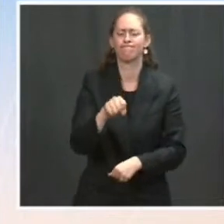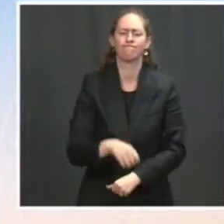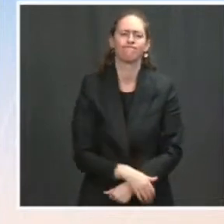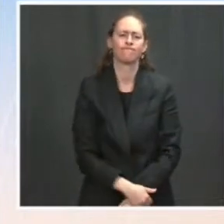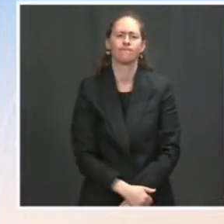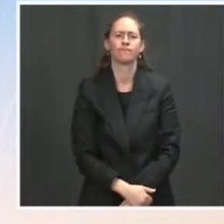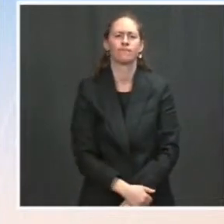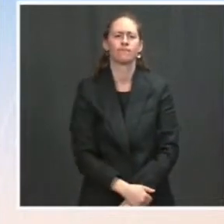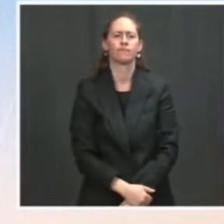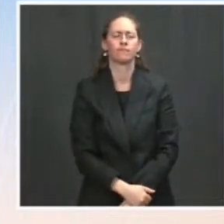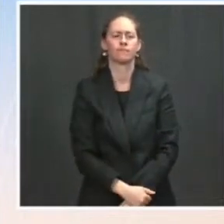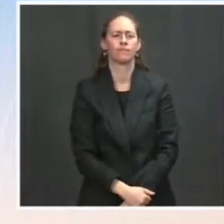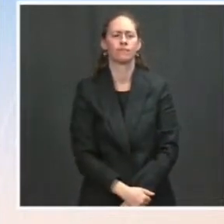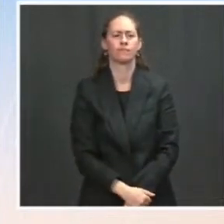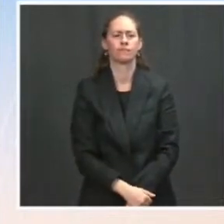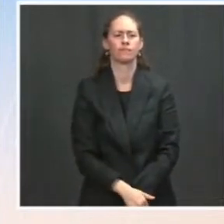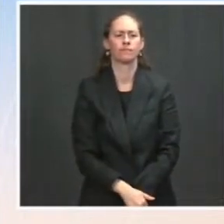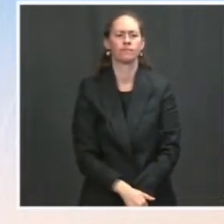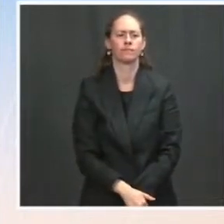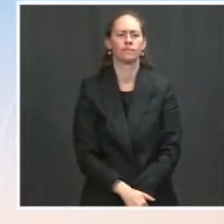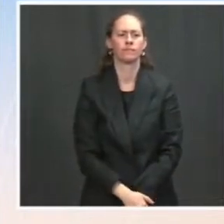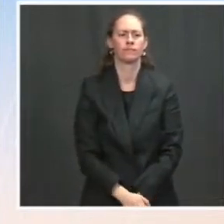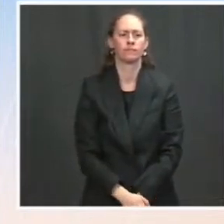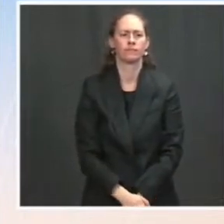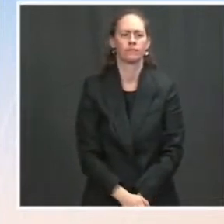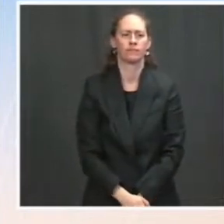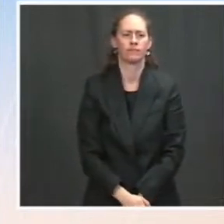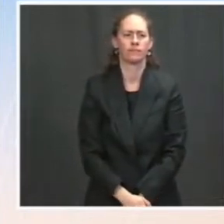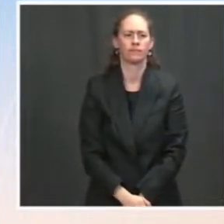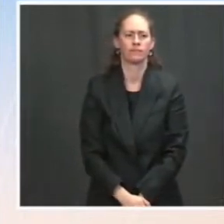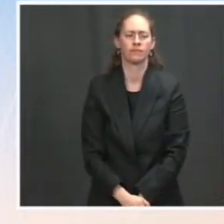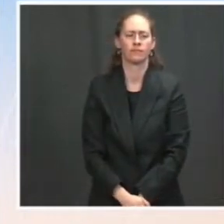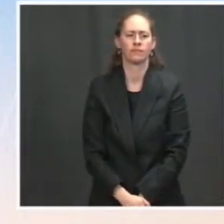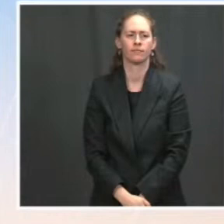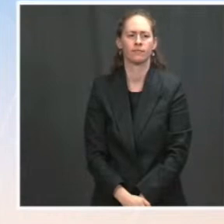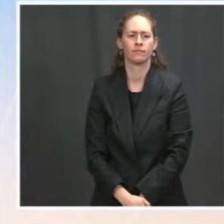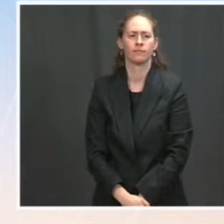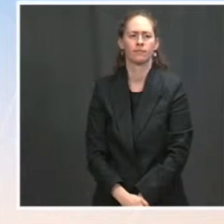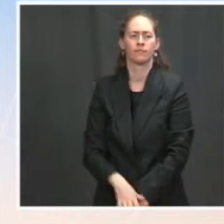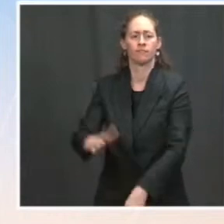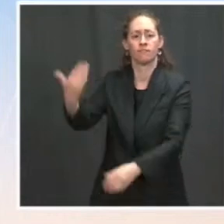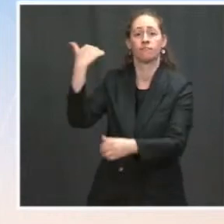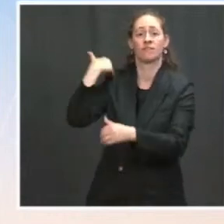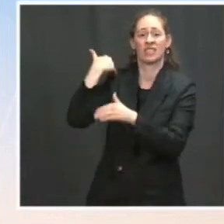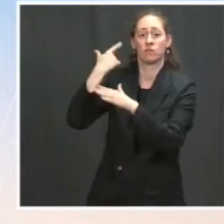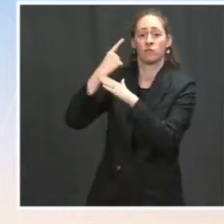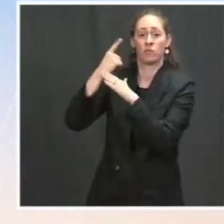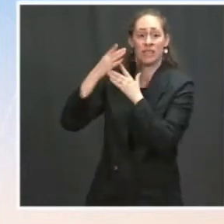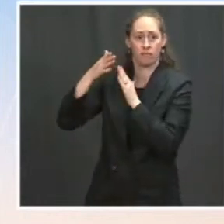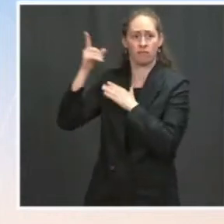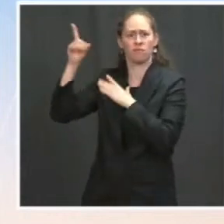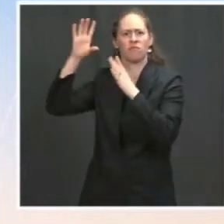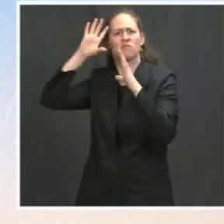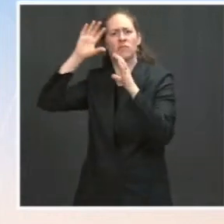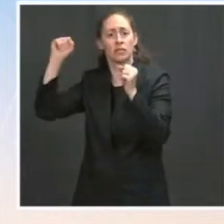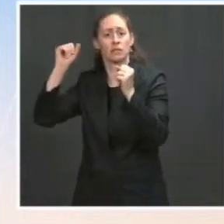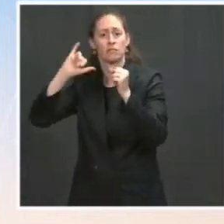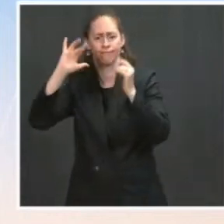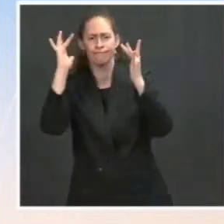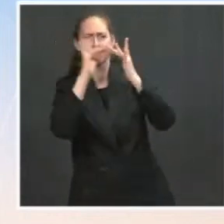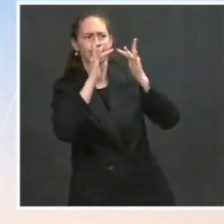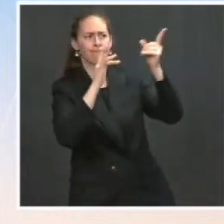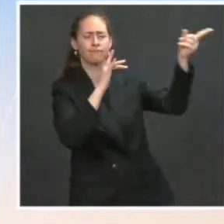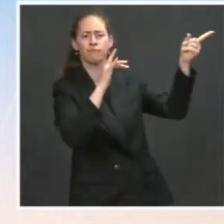that in a call over the weekend with his Israeli counterpart, our National Security Advisor Jake Sullivan reiterated concerns about the